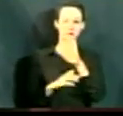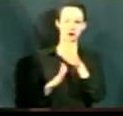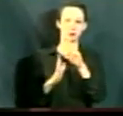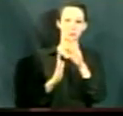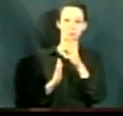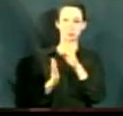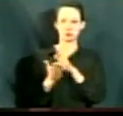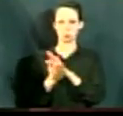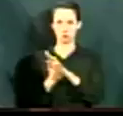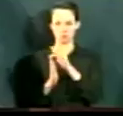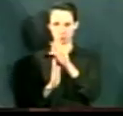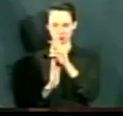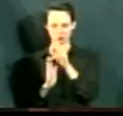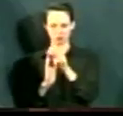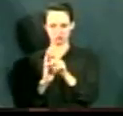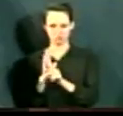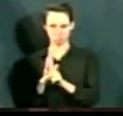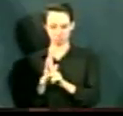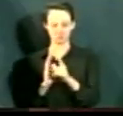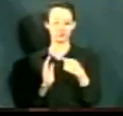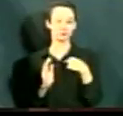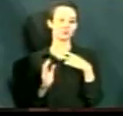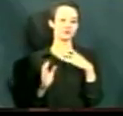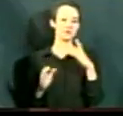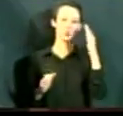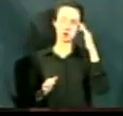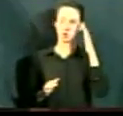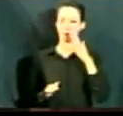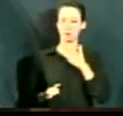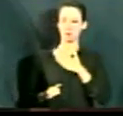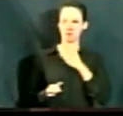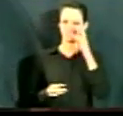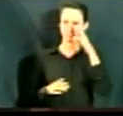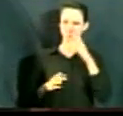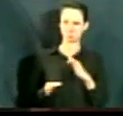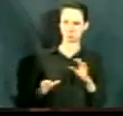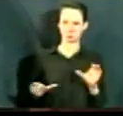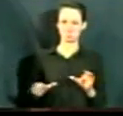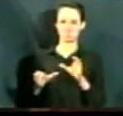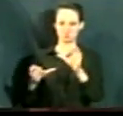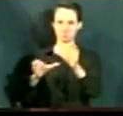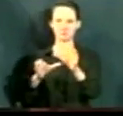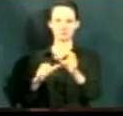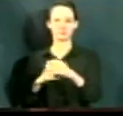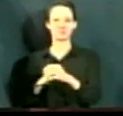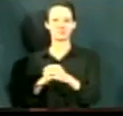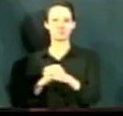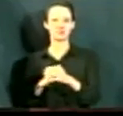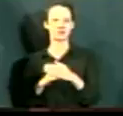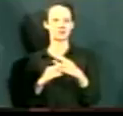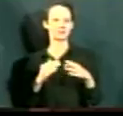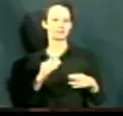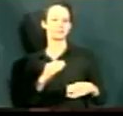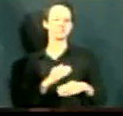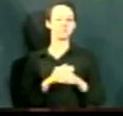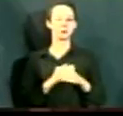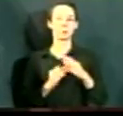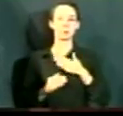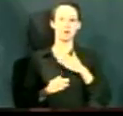to act and to add my voice to those hundreds of emails and those